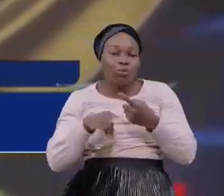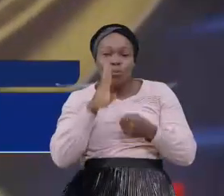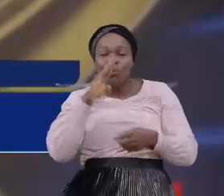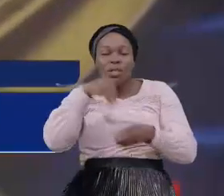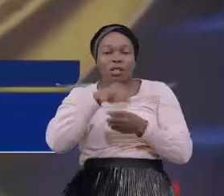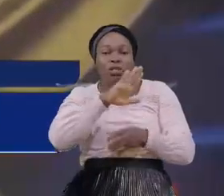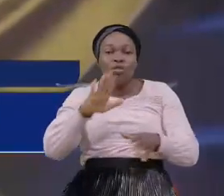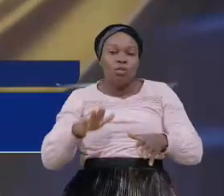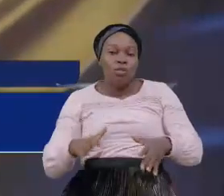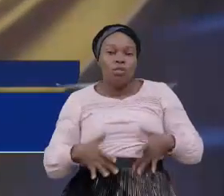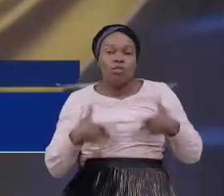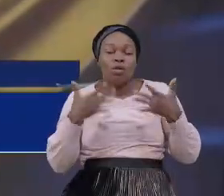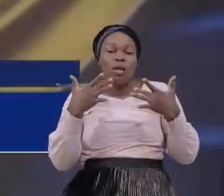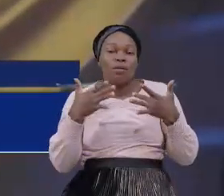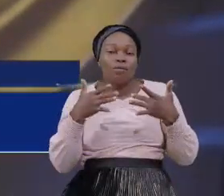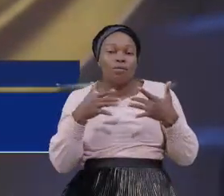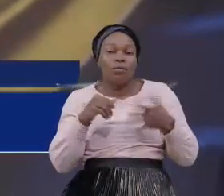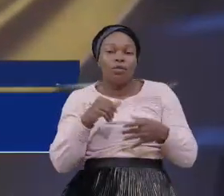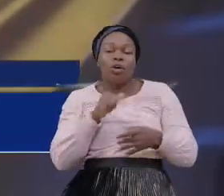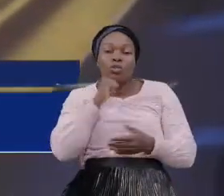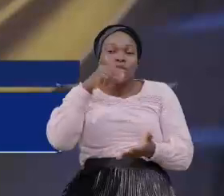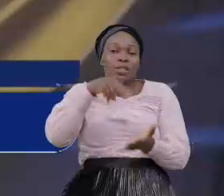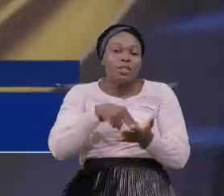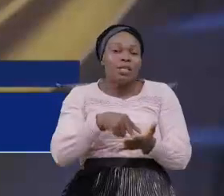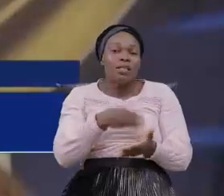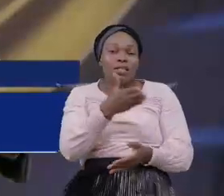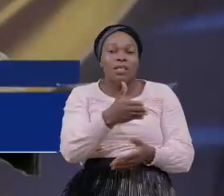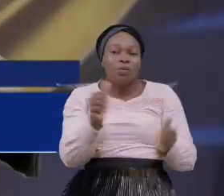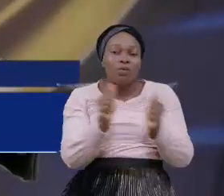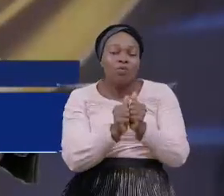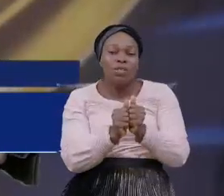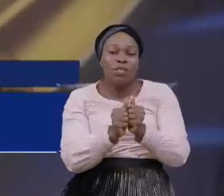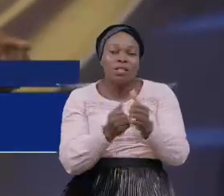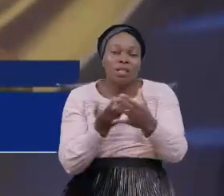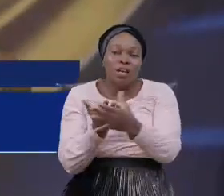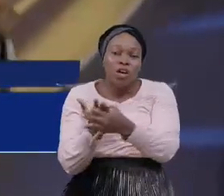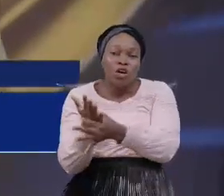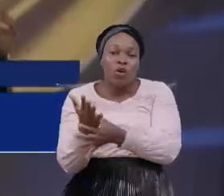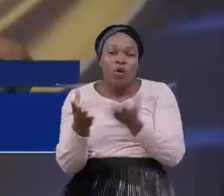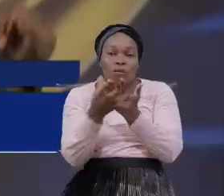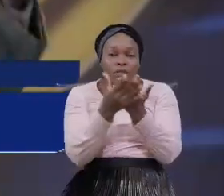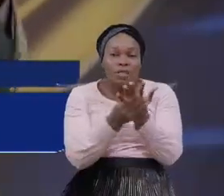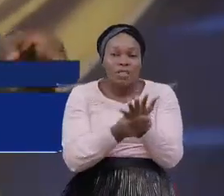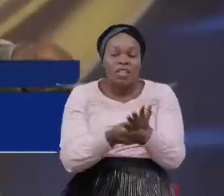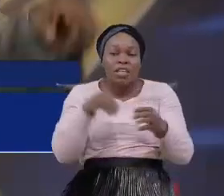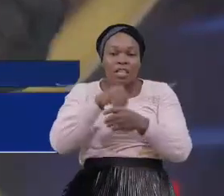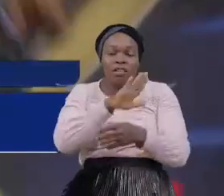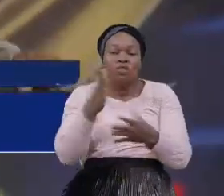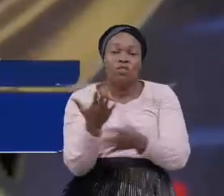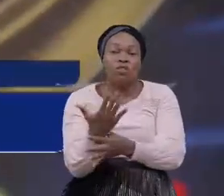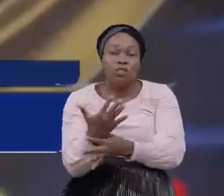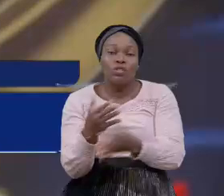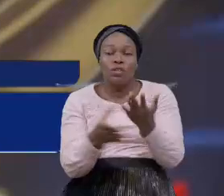with gloves in your hand. You're vehement, you're violent, and you say, this must